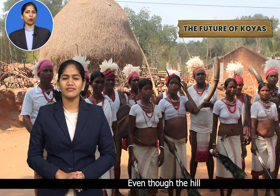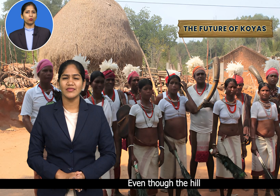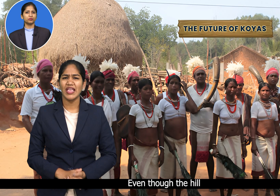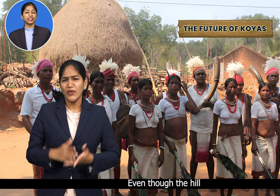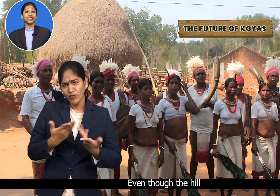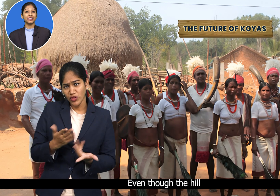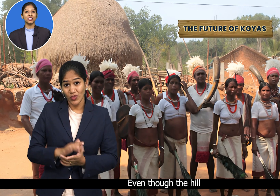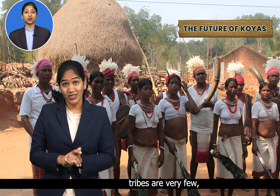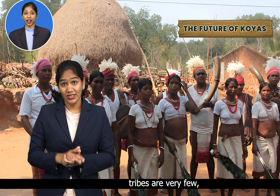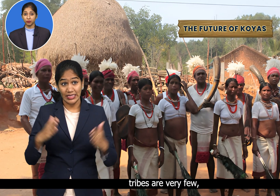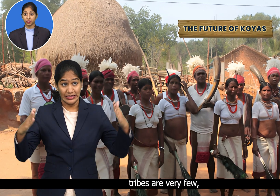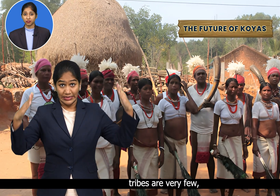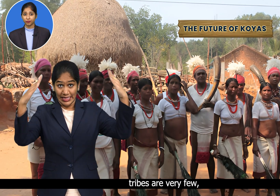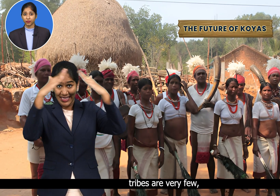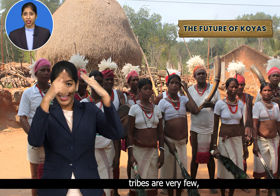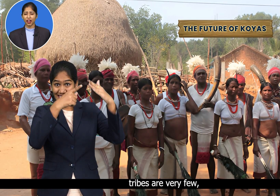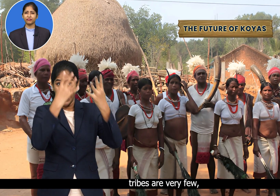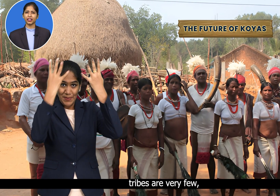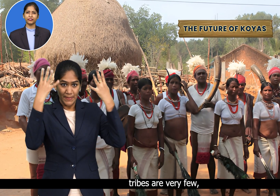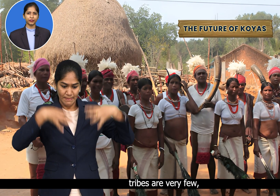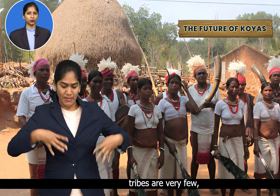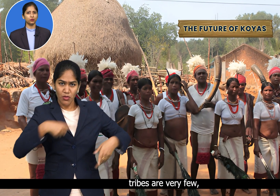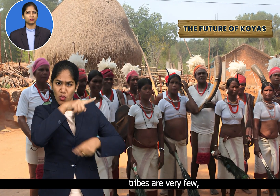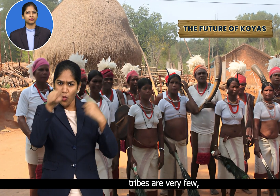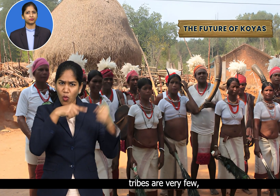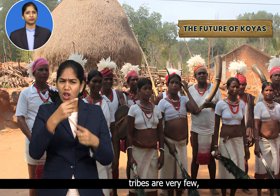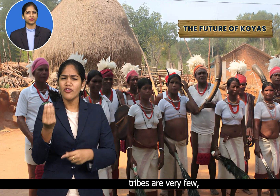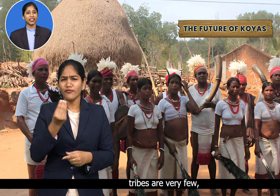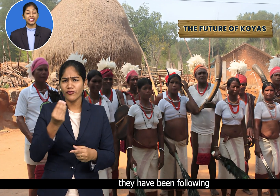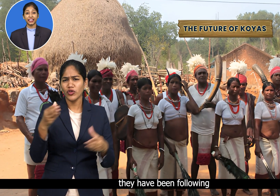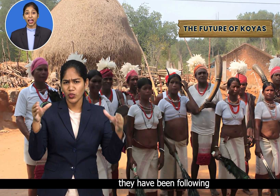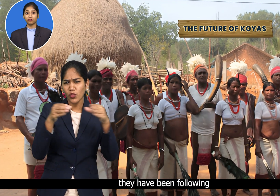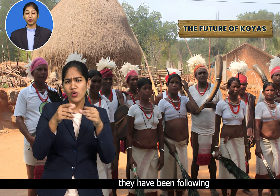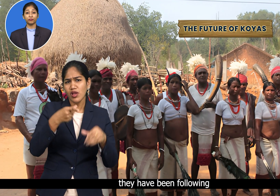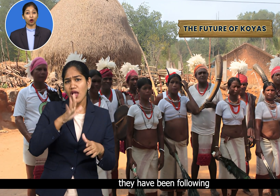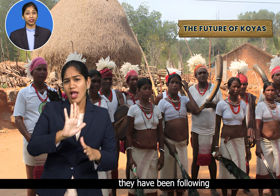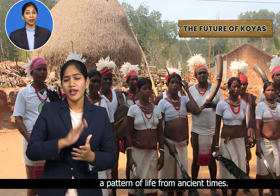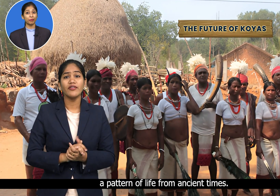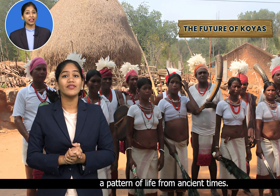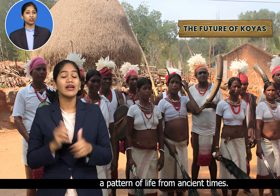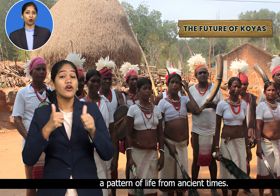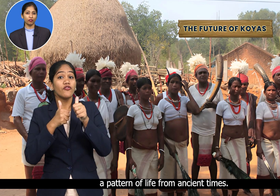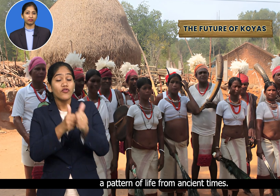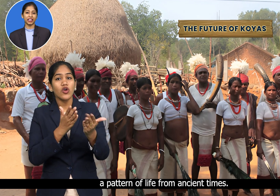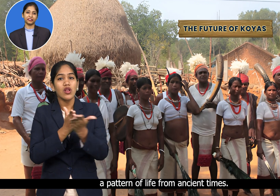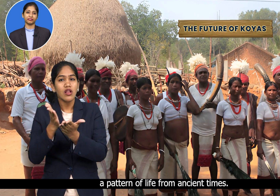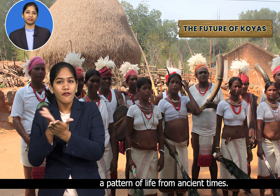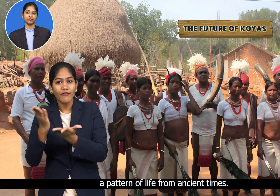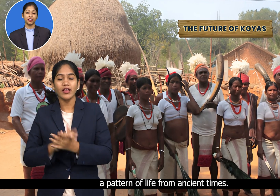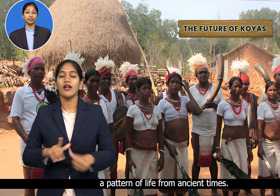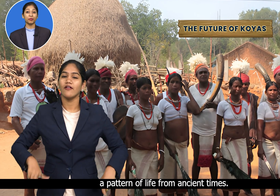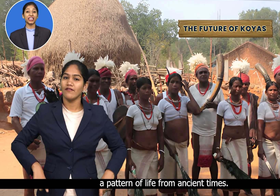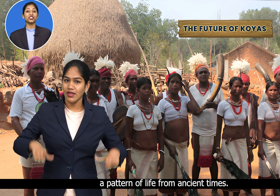Even though the hill tribes are very few, they have been following a pattern of